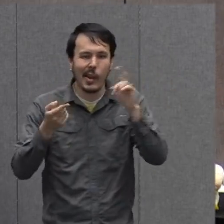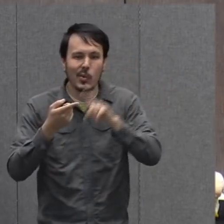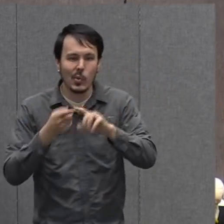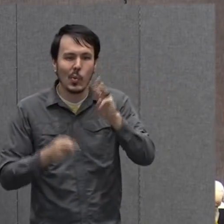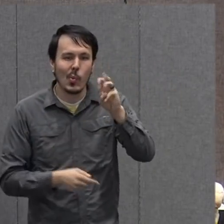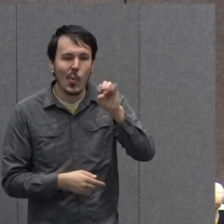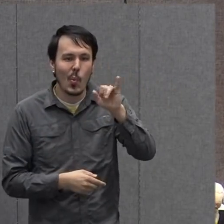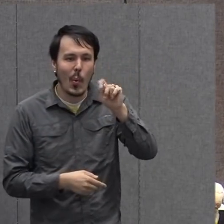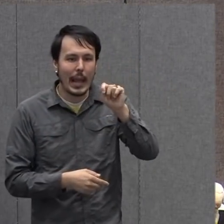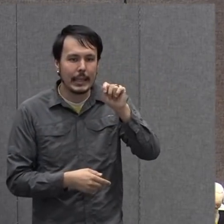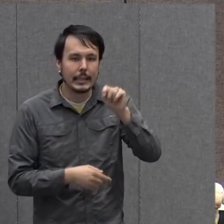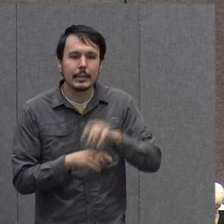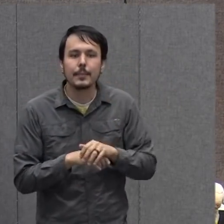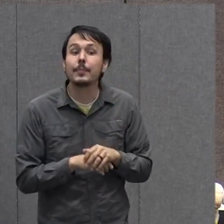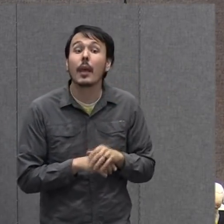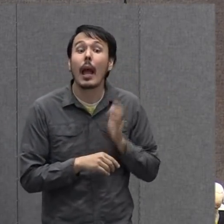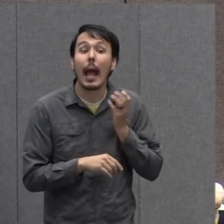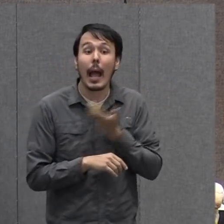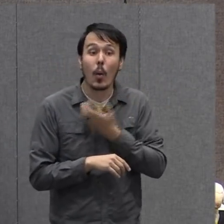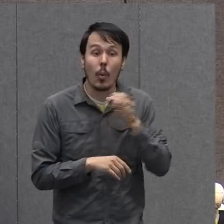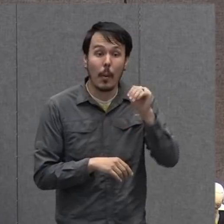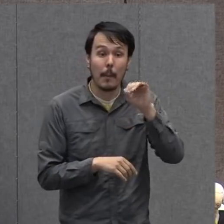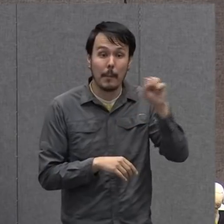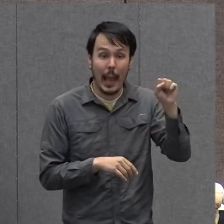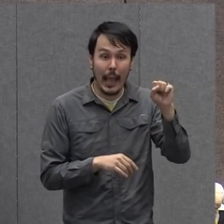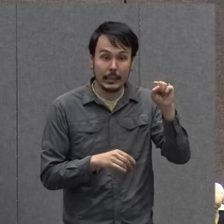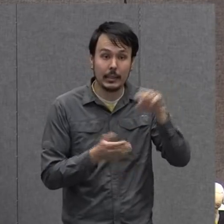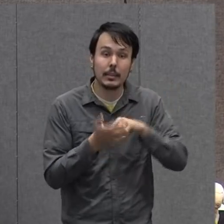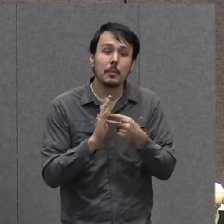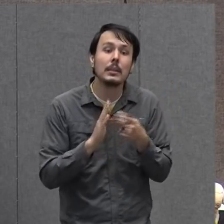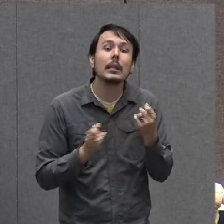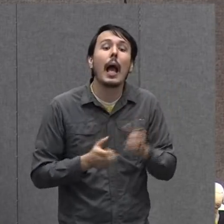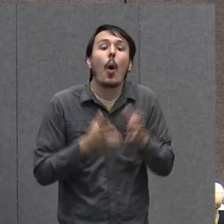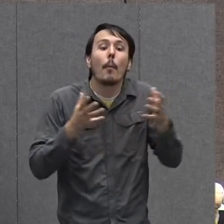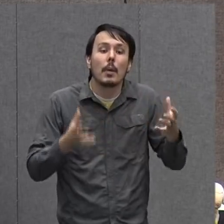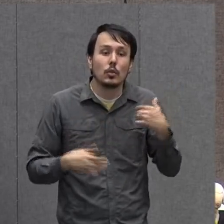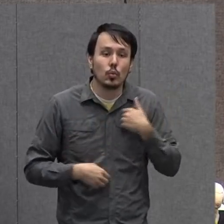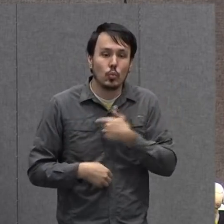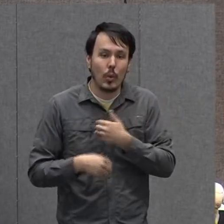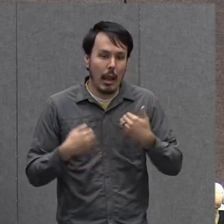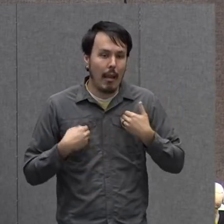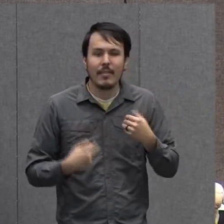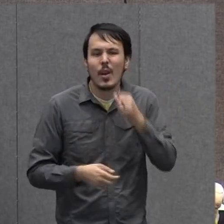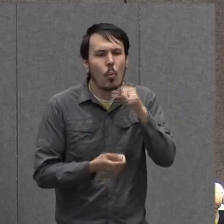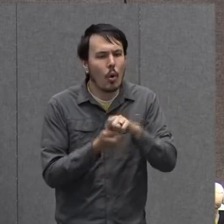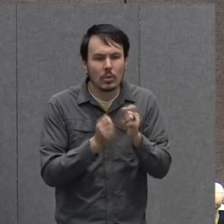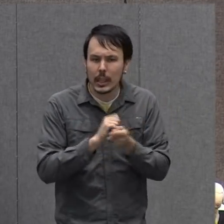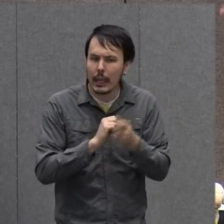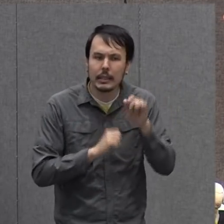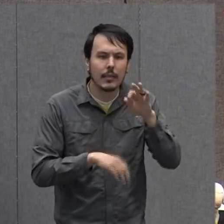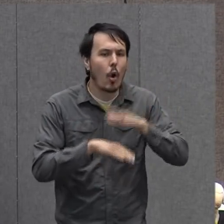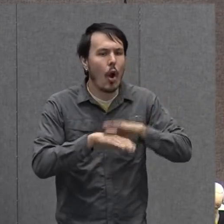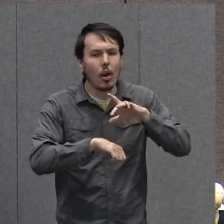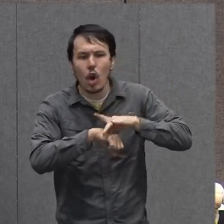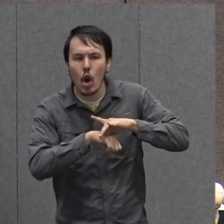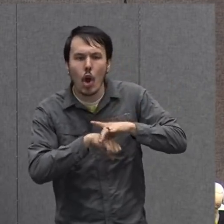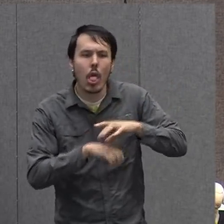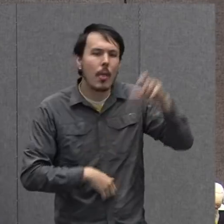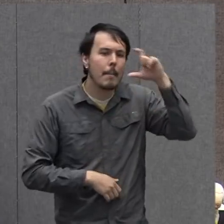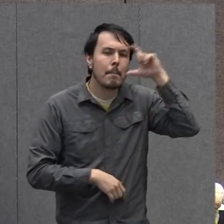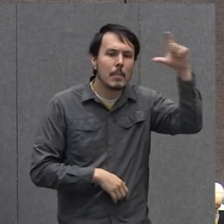So let's do a quick review of our senses. So our sense of touch. So I could feel the pull of the